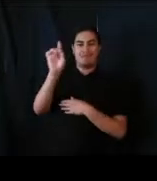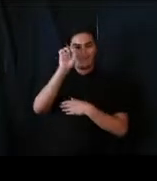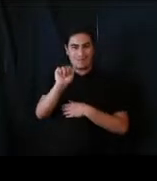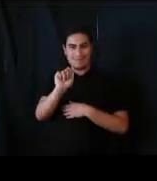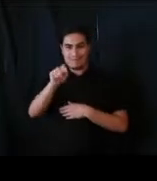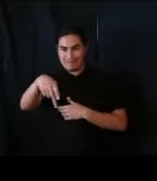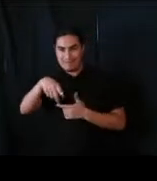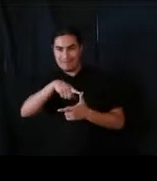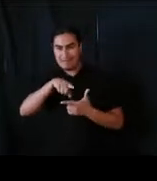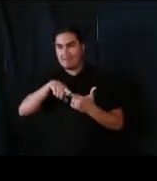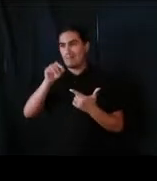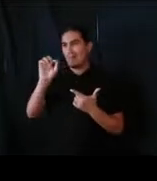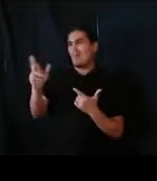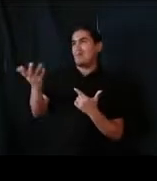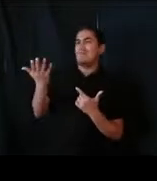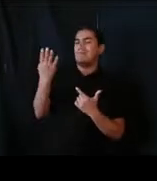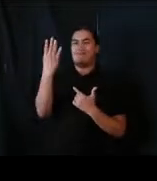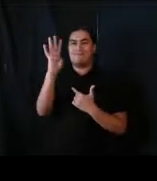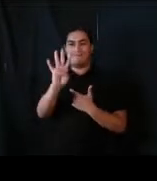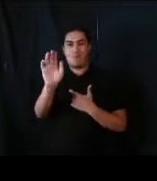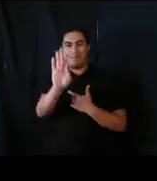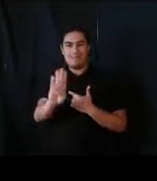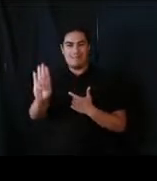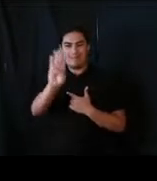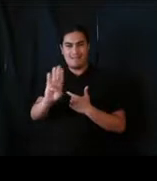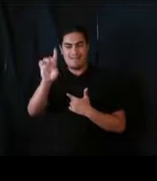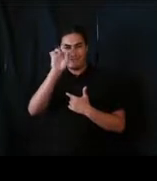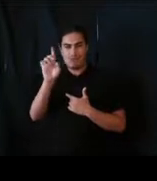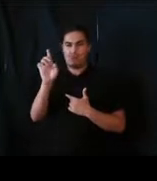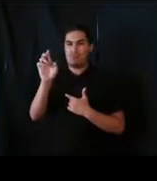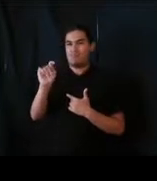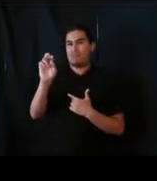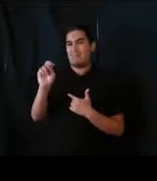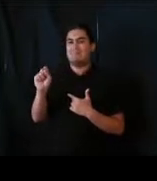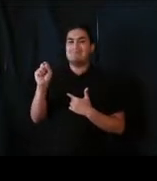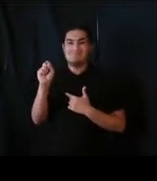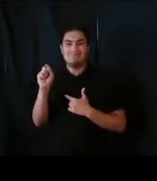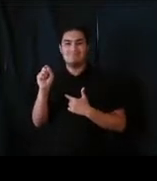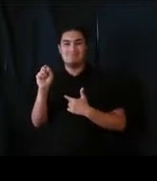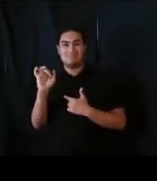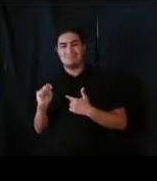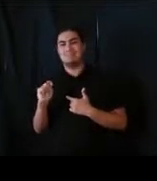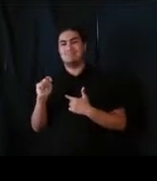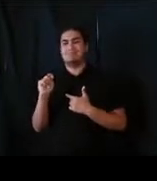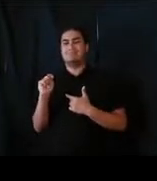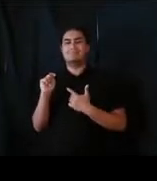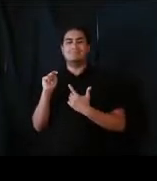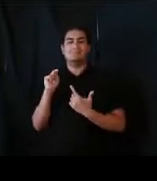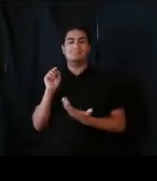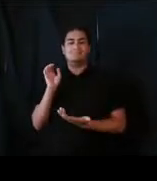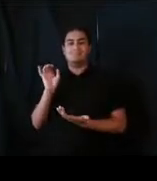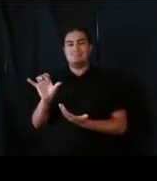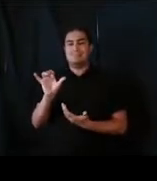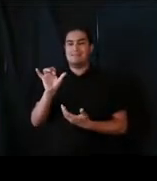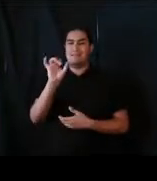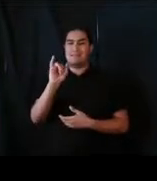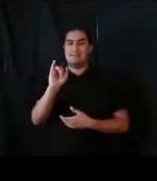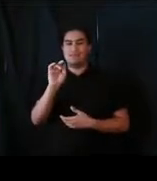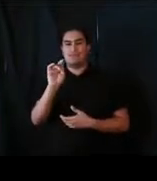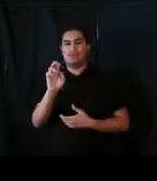the you know the four billion for for transit industrial capital program we know that's not going to happen so should we be comparing